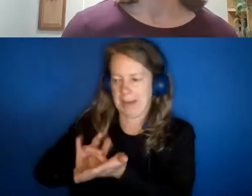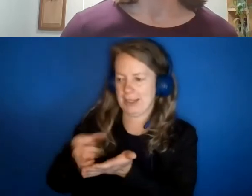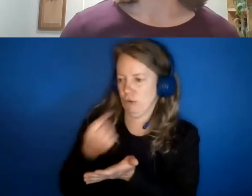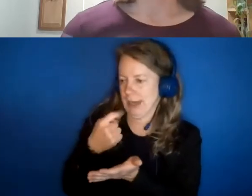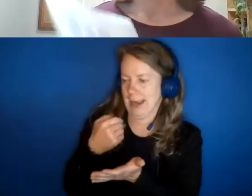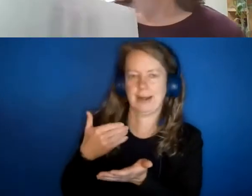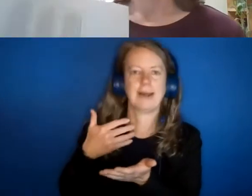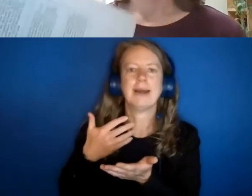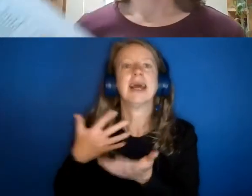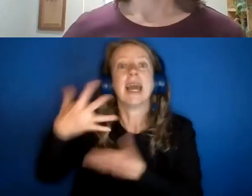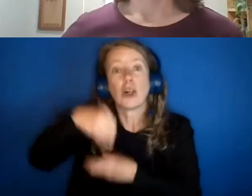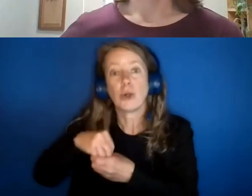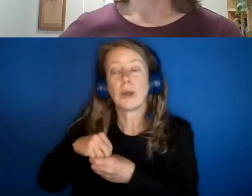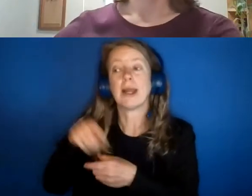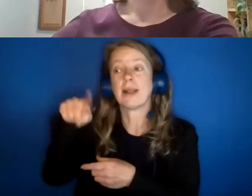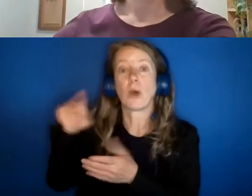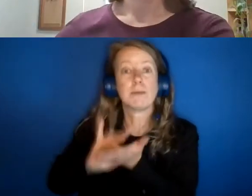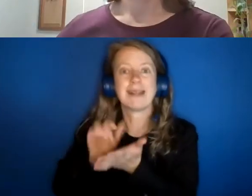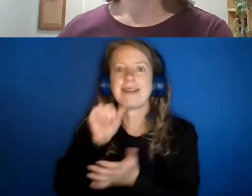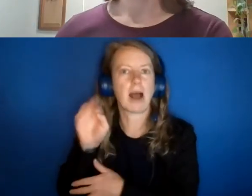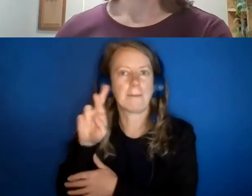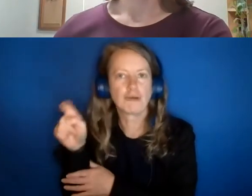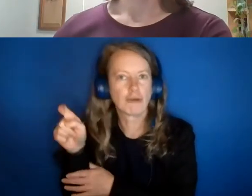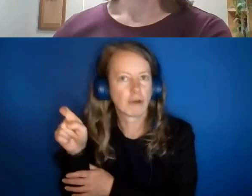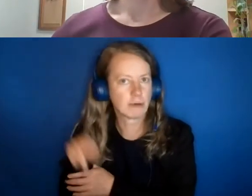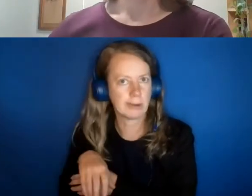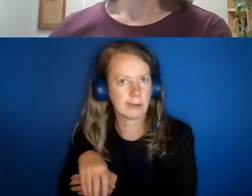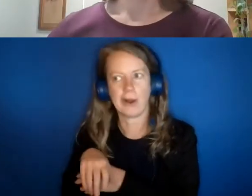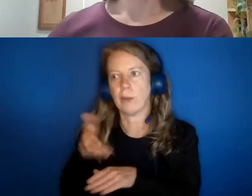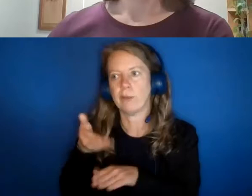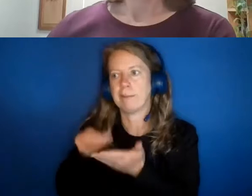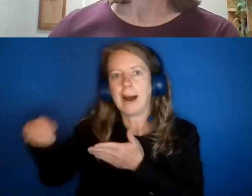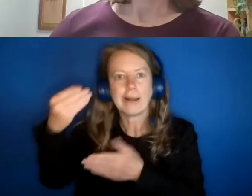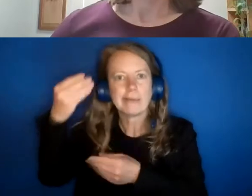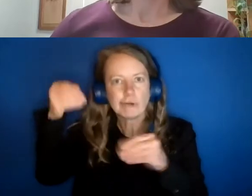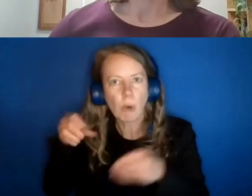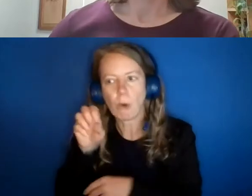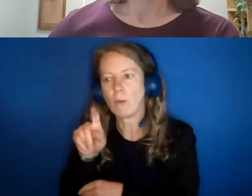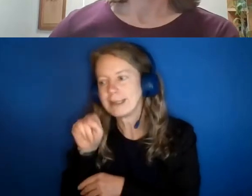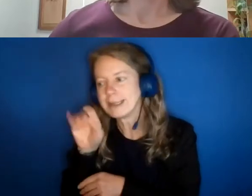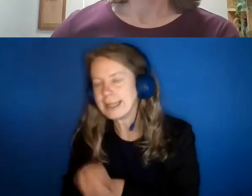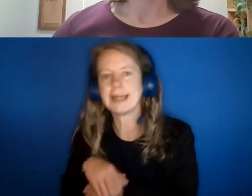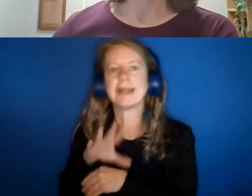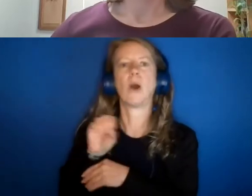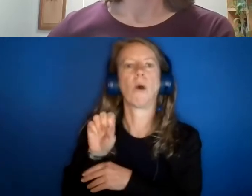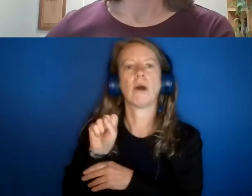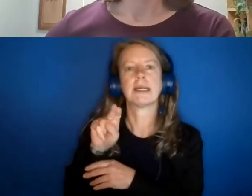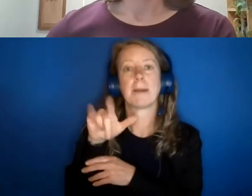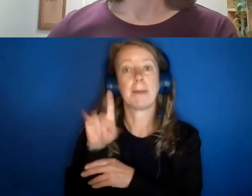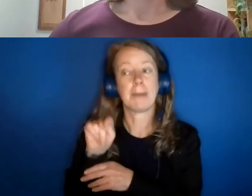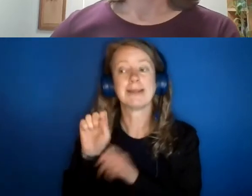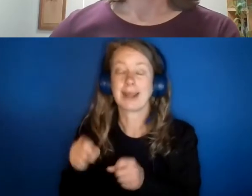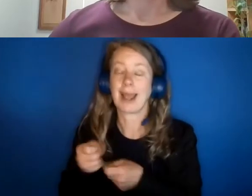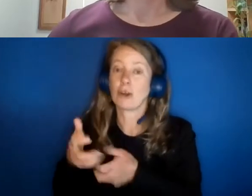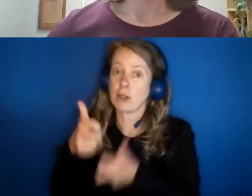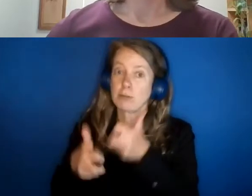a supplement, because it could cause problems with Paxlovid. So tell your doctor those things.